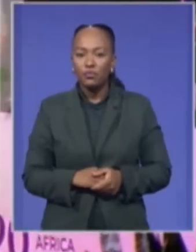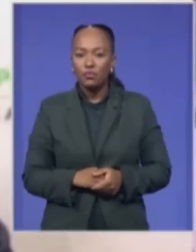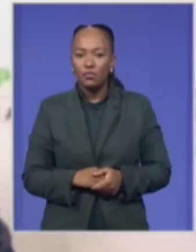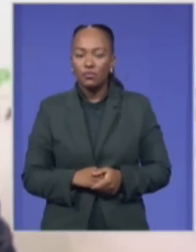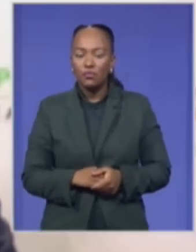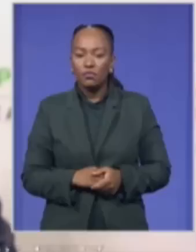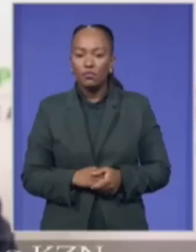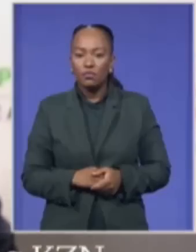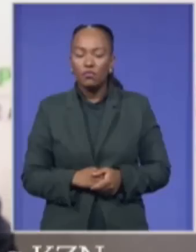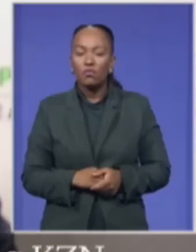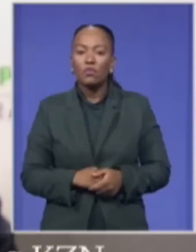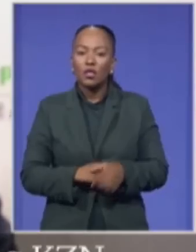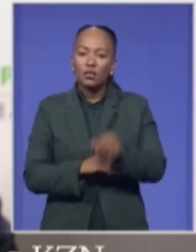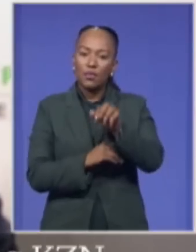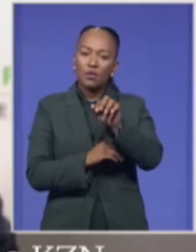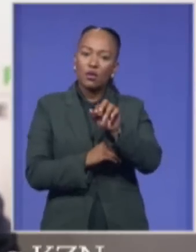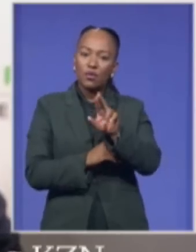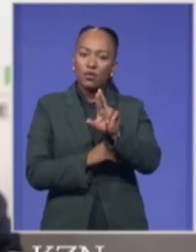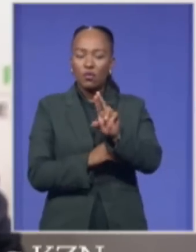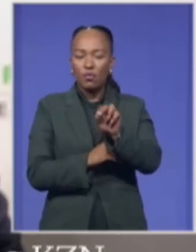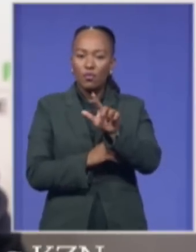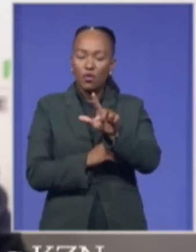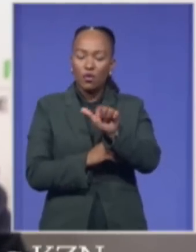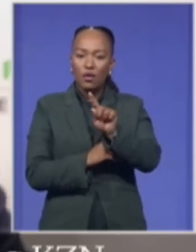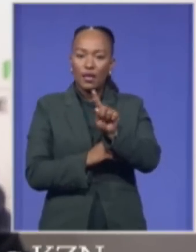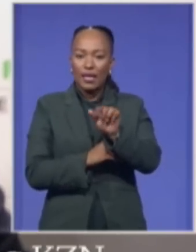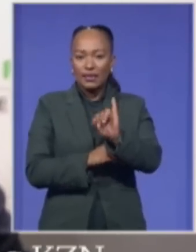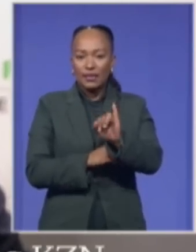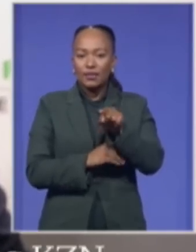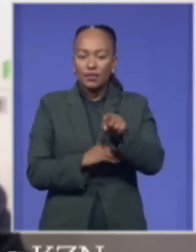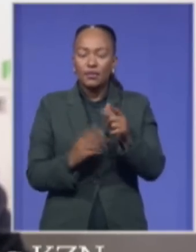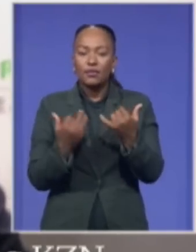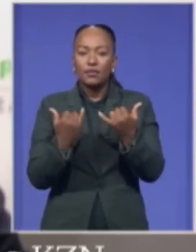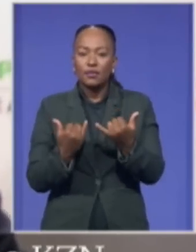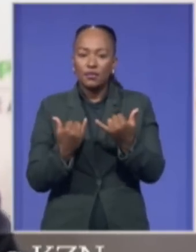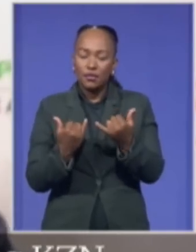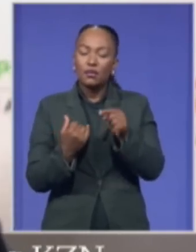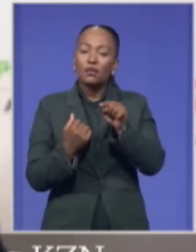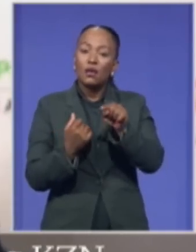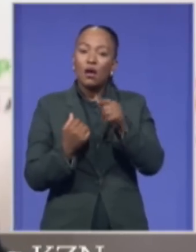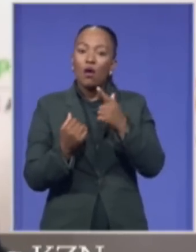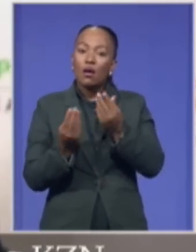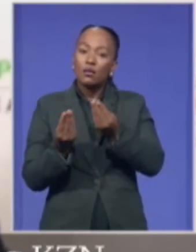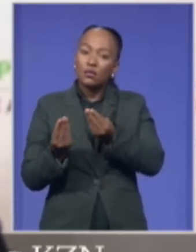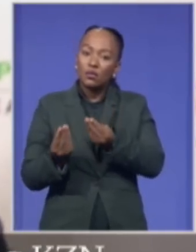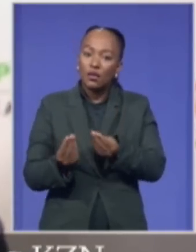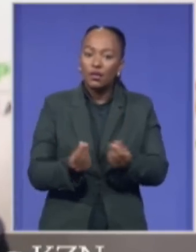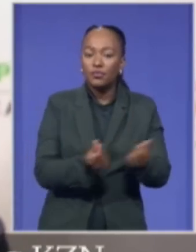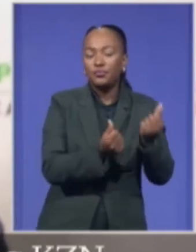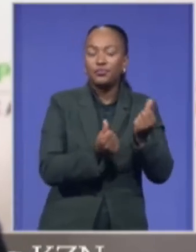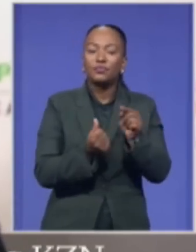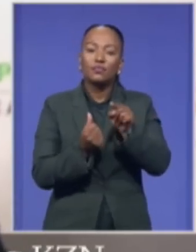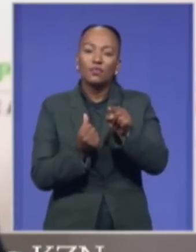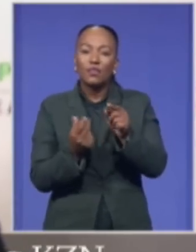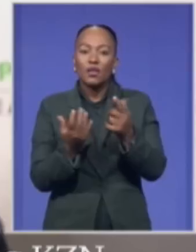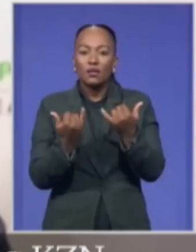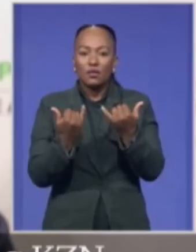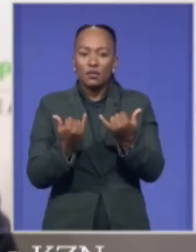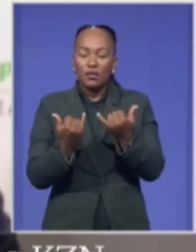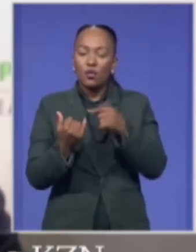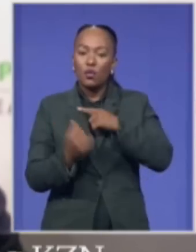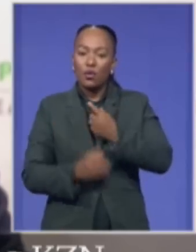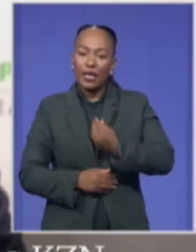In Umlazi, 3 people died because of the mudslides. In Eshowe, a